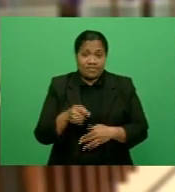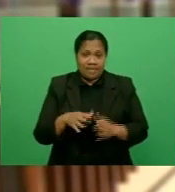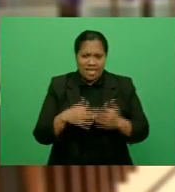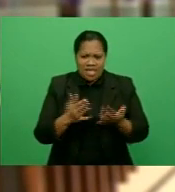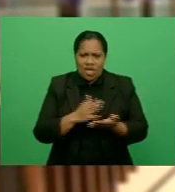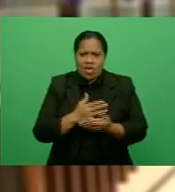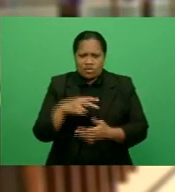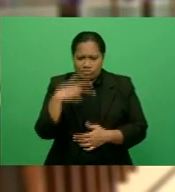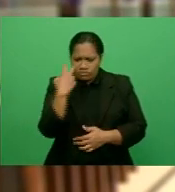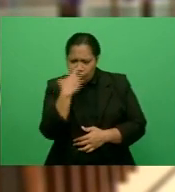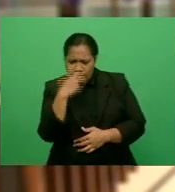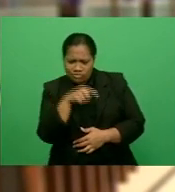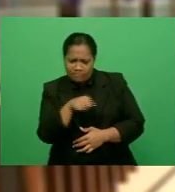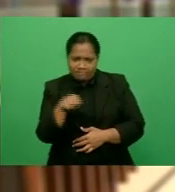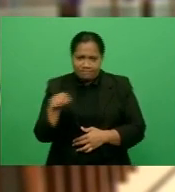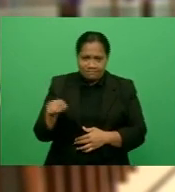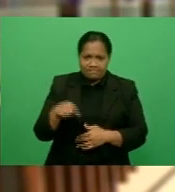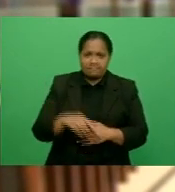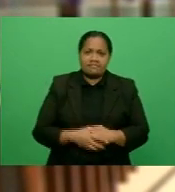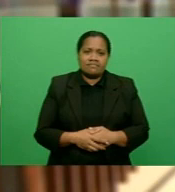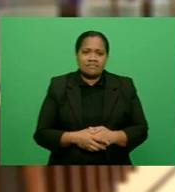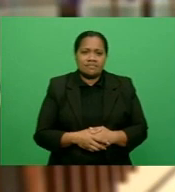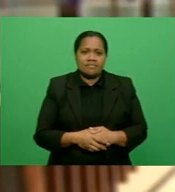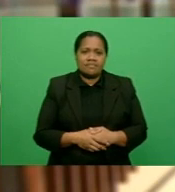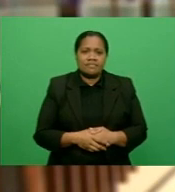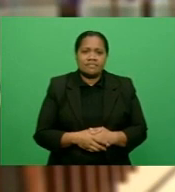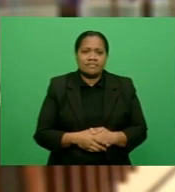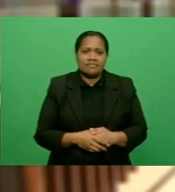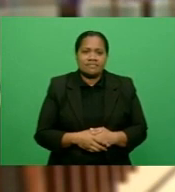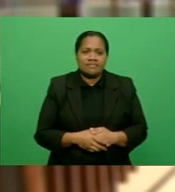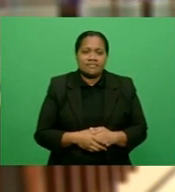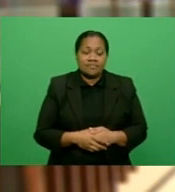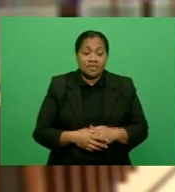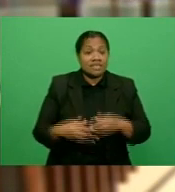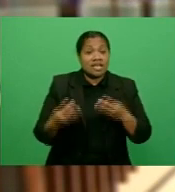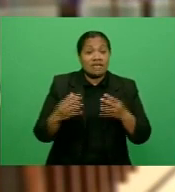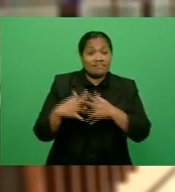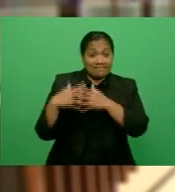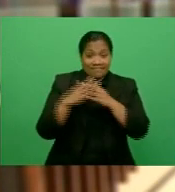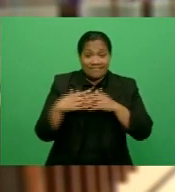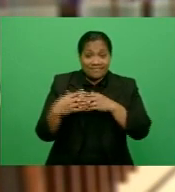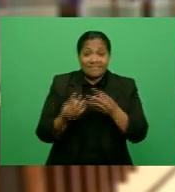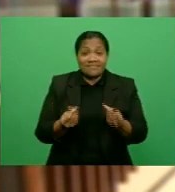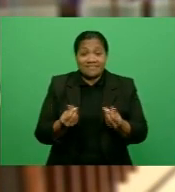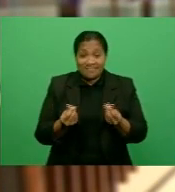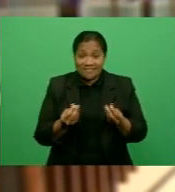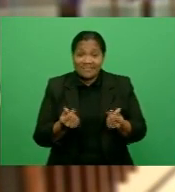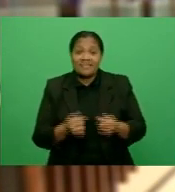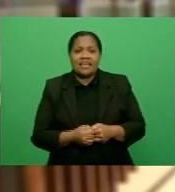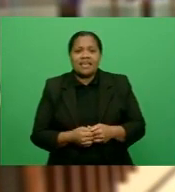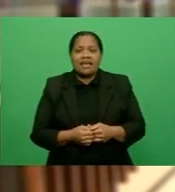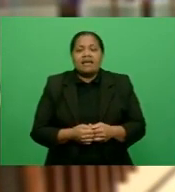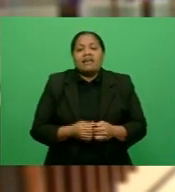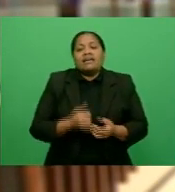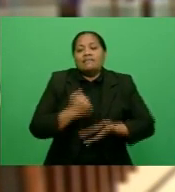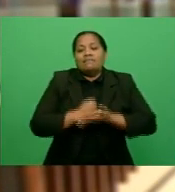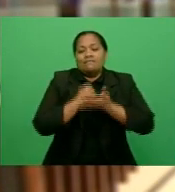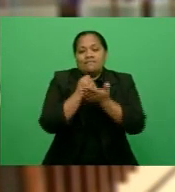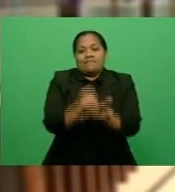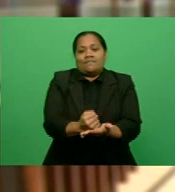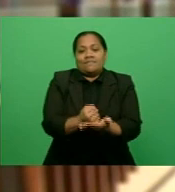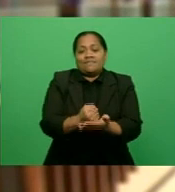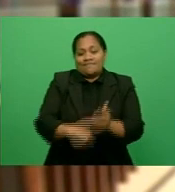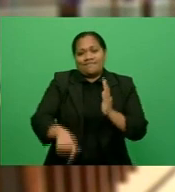policy loose for a prolonged period. Meanwhile, the U.S. dollar is gaining altitude across the board, supported by